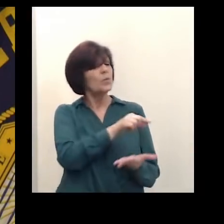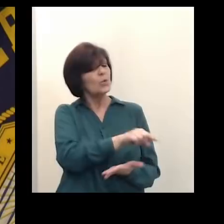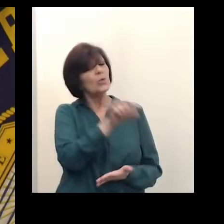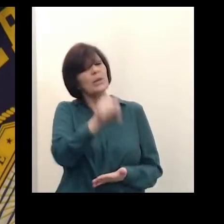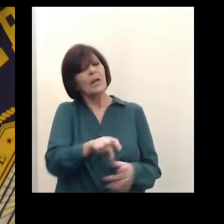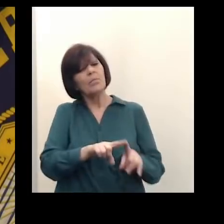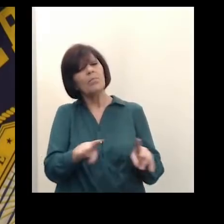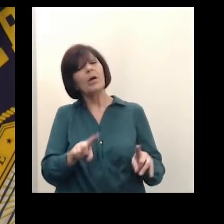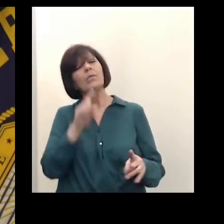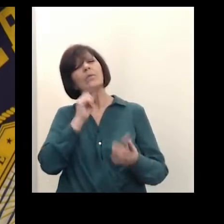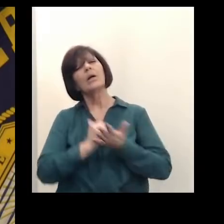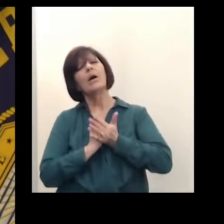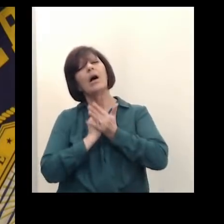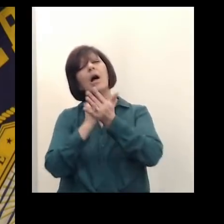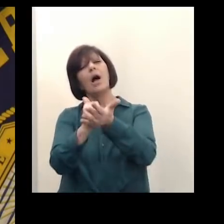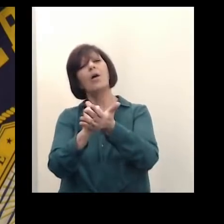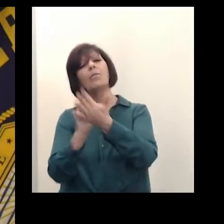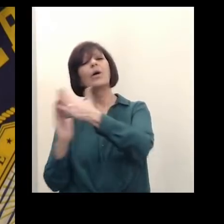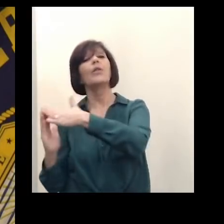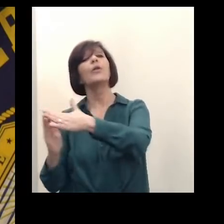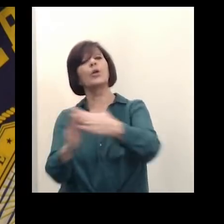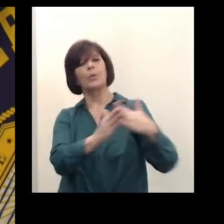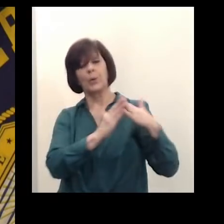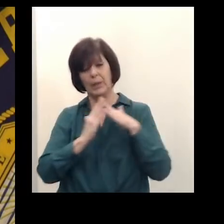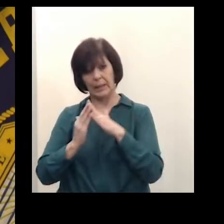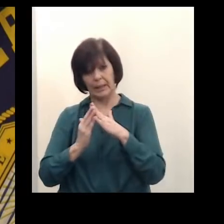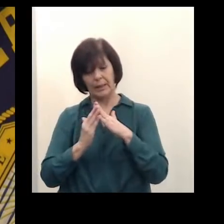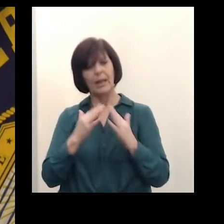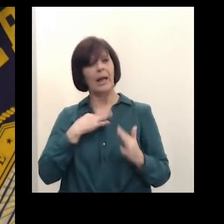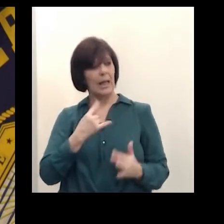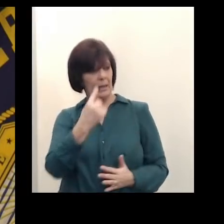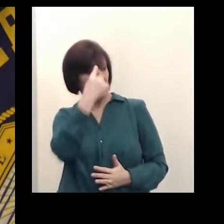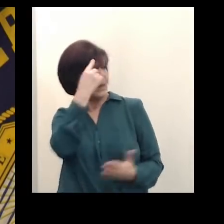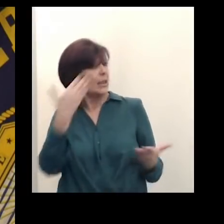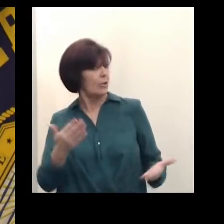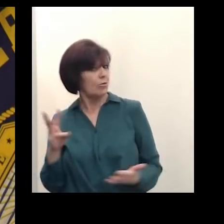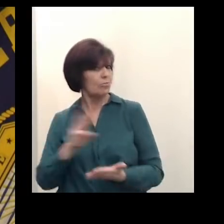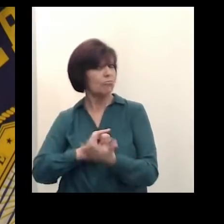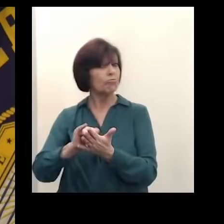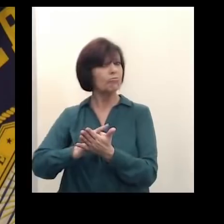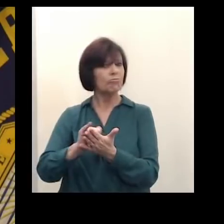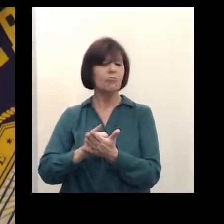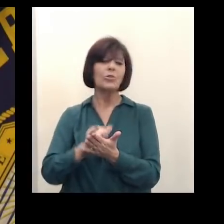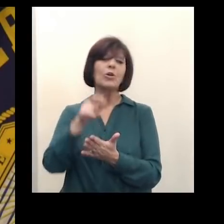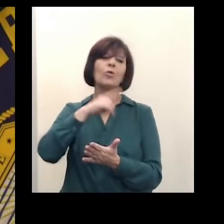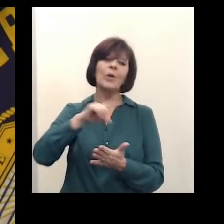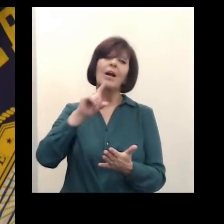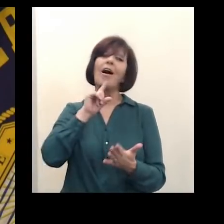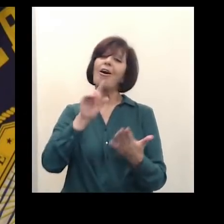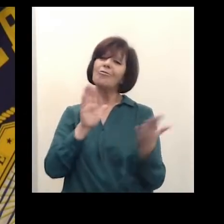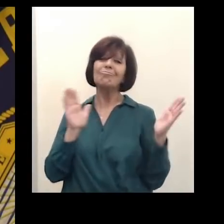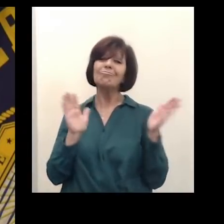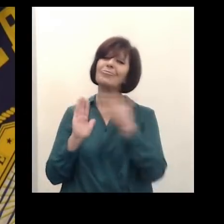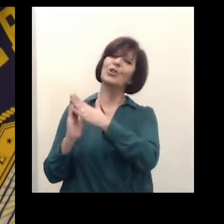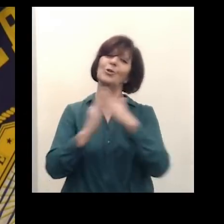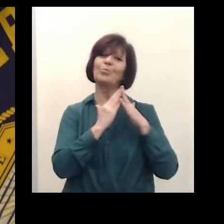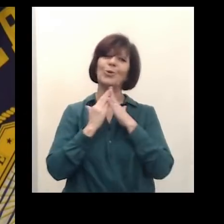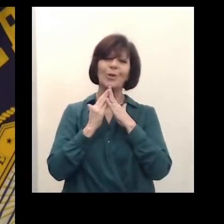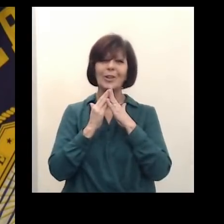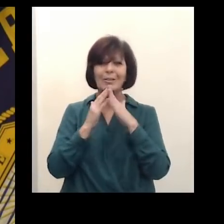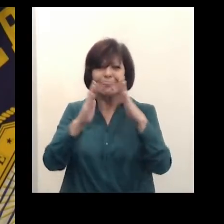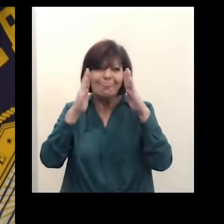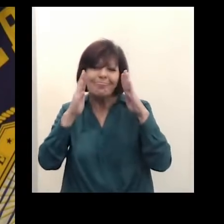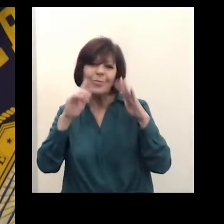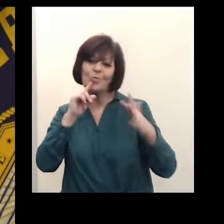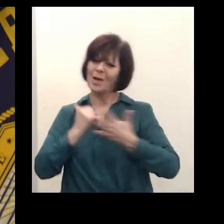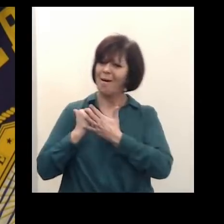extraordinarily beneficial for our community. And I'd like to think here in Western New York, we're extraordinarily community-oriented. We help each other